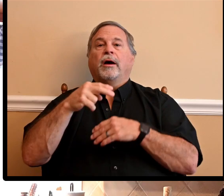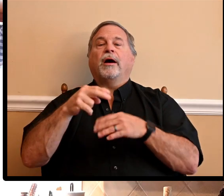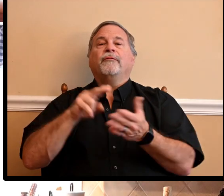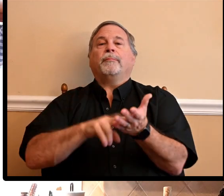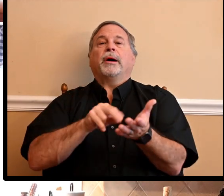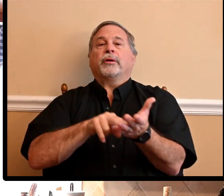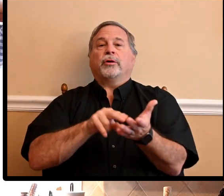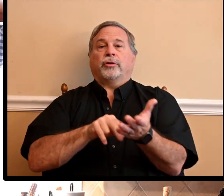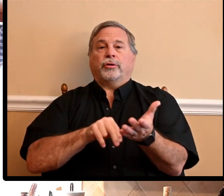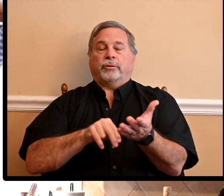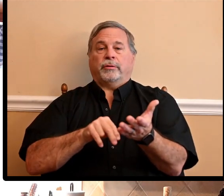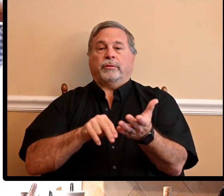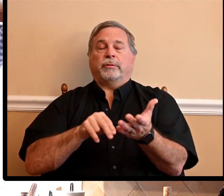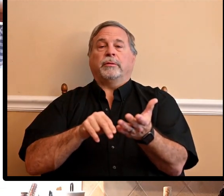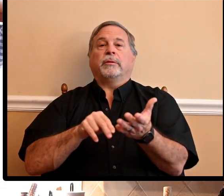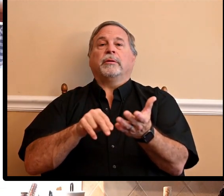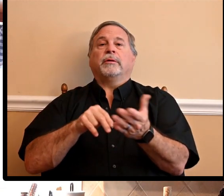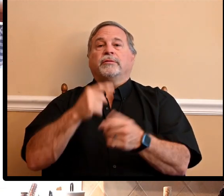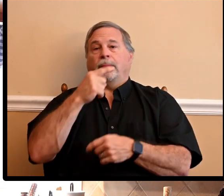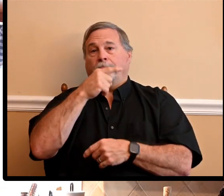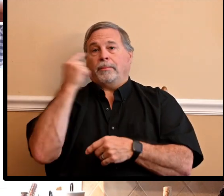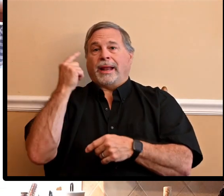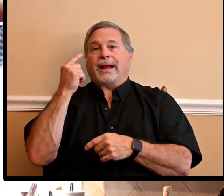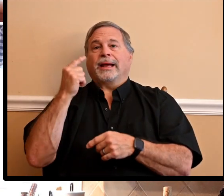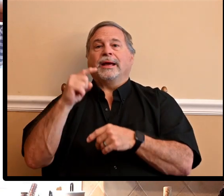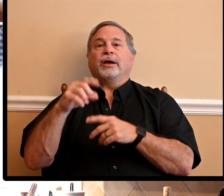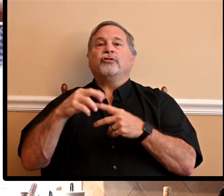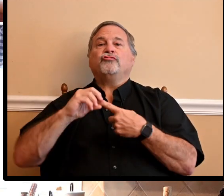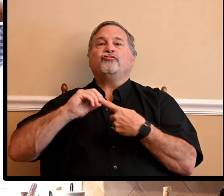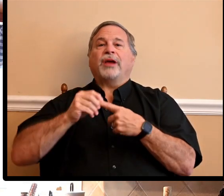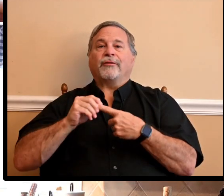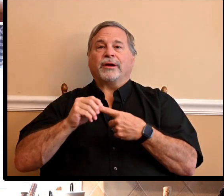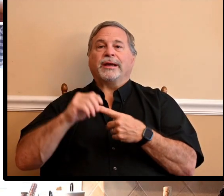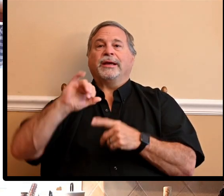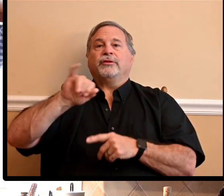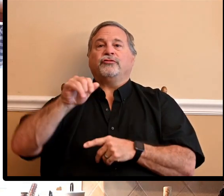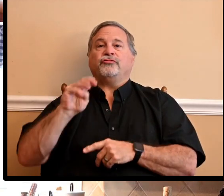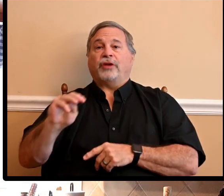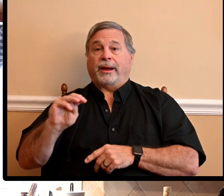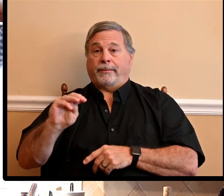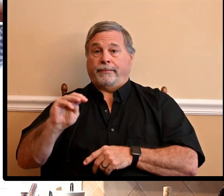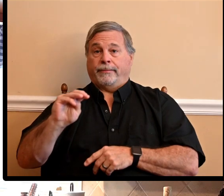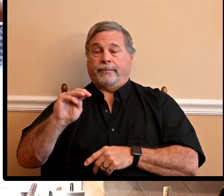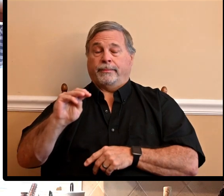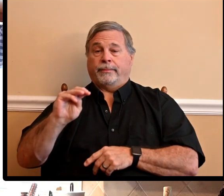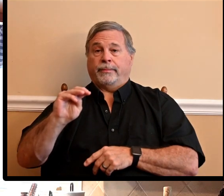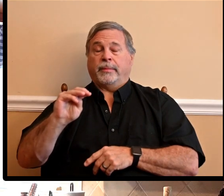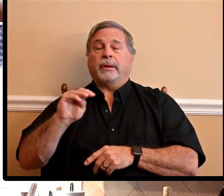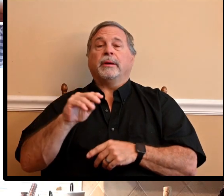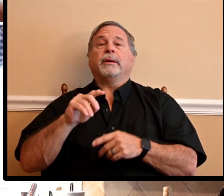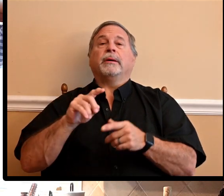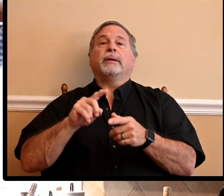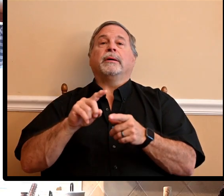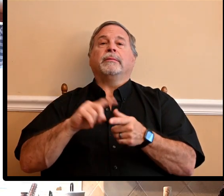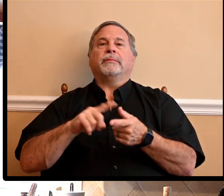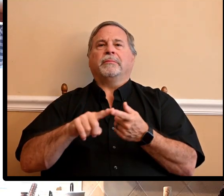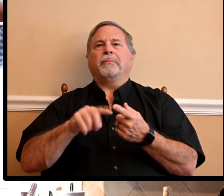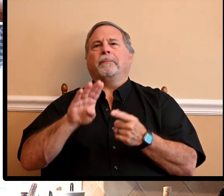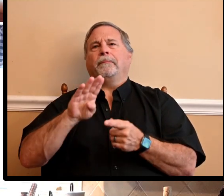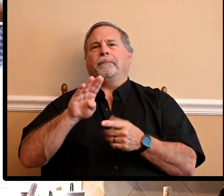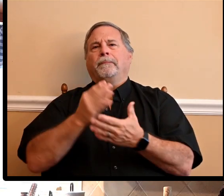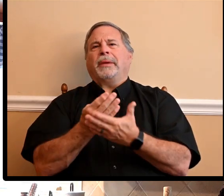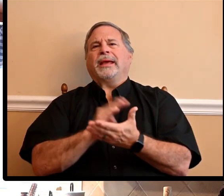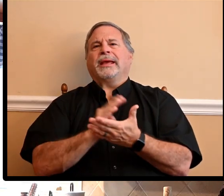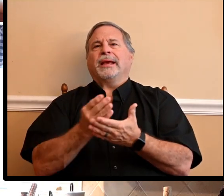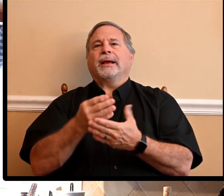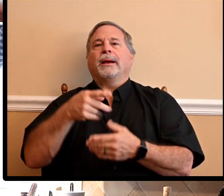butter. Okay. We're going to also have some black cherry jam that's going to be used on the layers. We're going to have